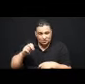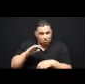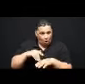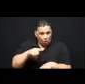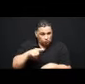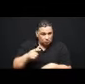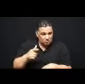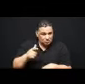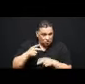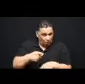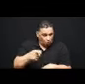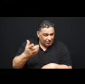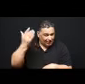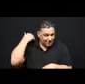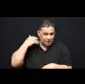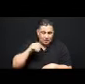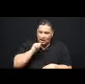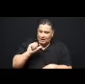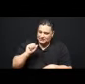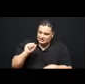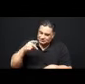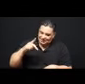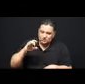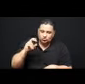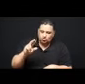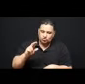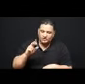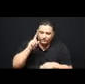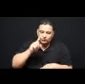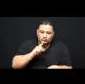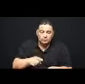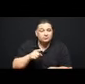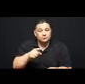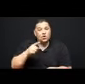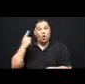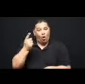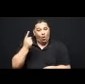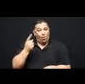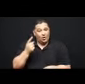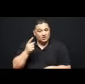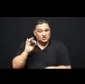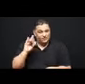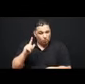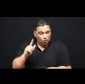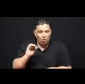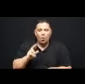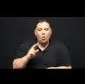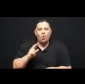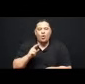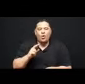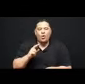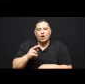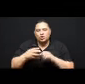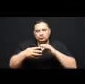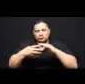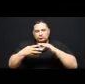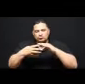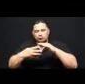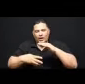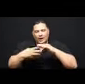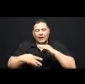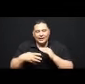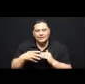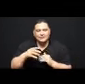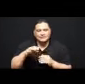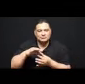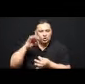for sure. Were you always a fool? Or just a trickling spirit of silence, stillness, and